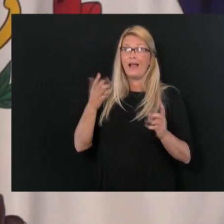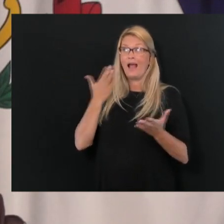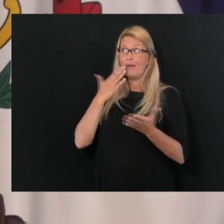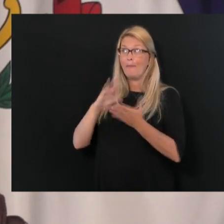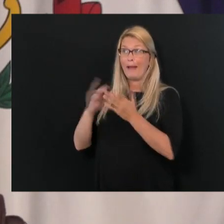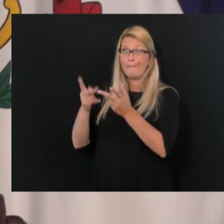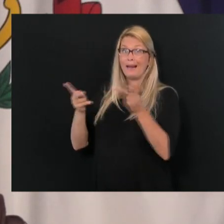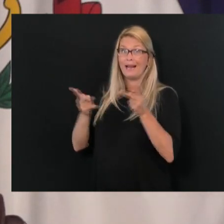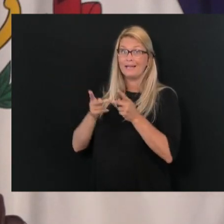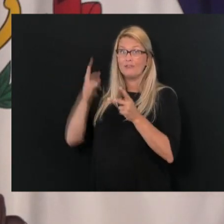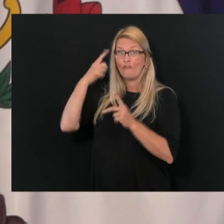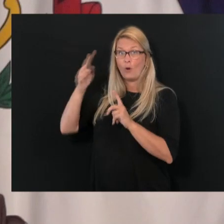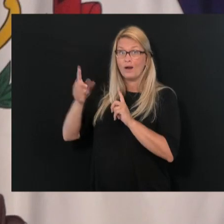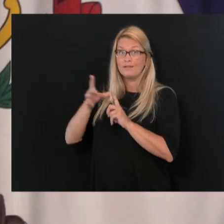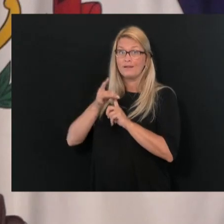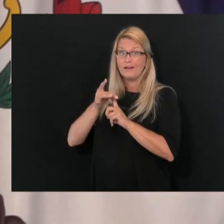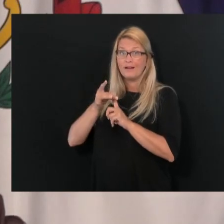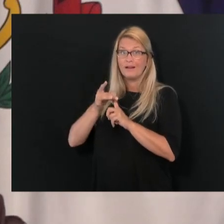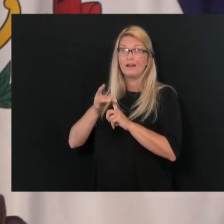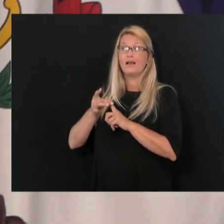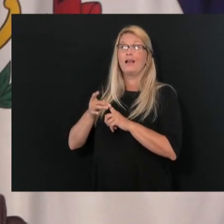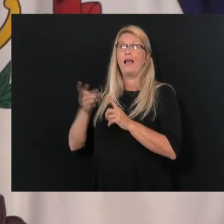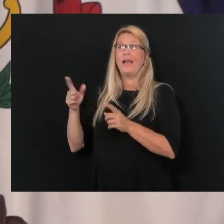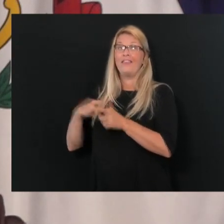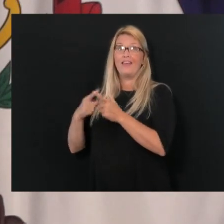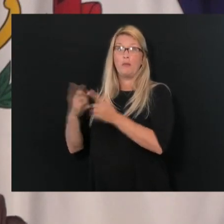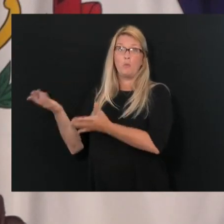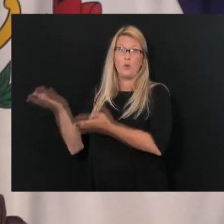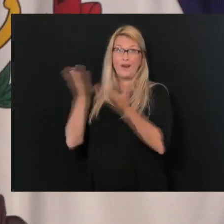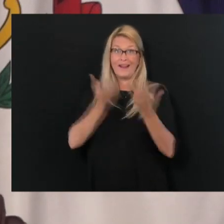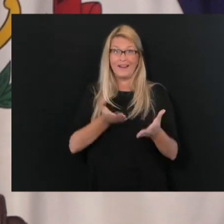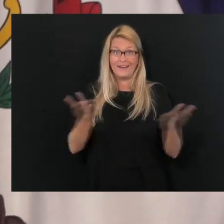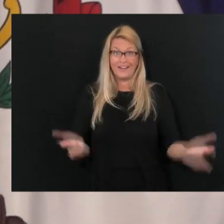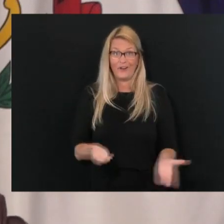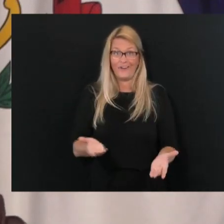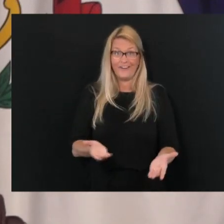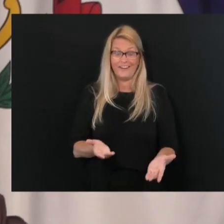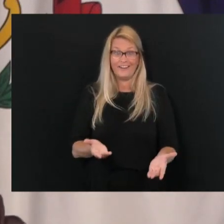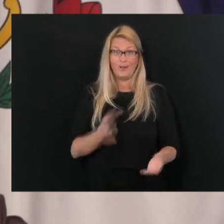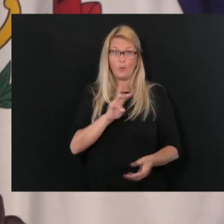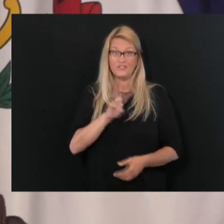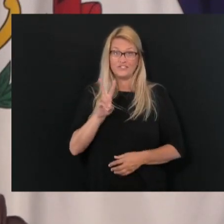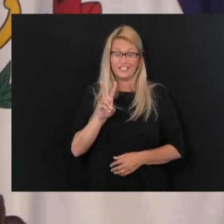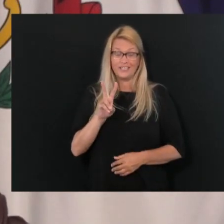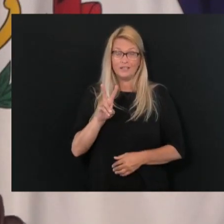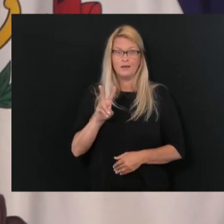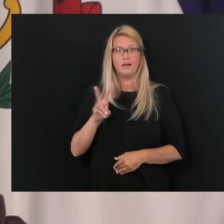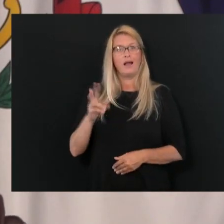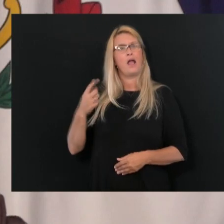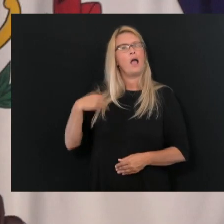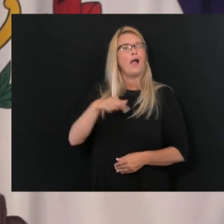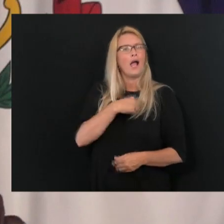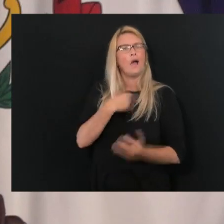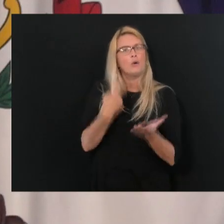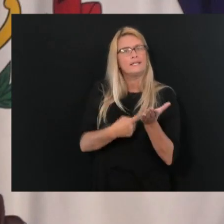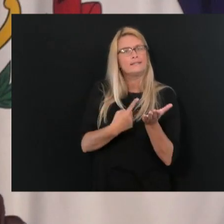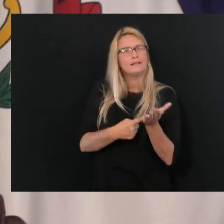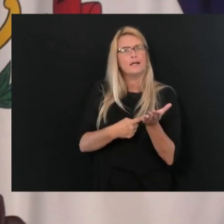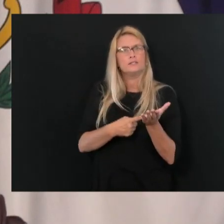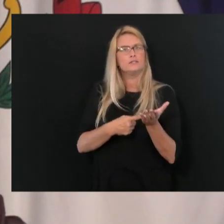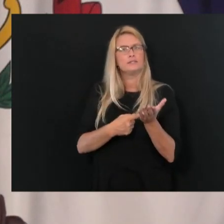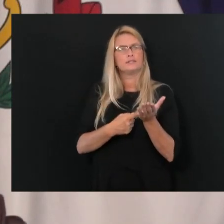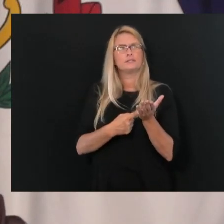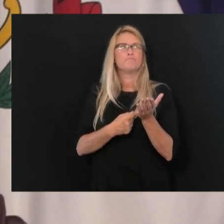here. Now, in doing that, the discussions that we had were along this